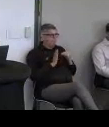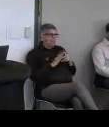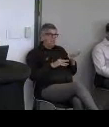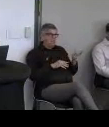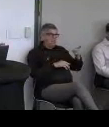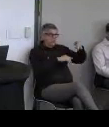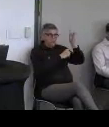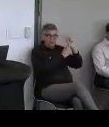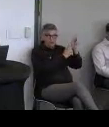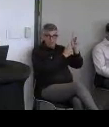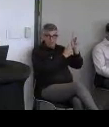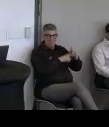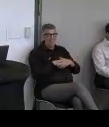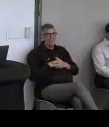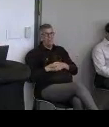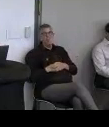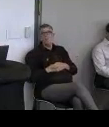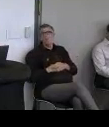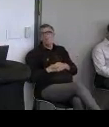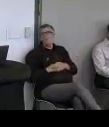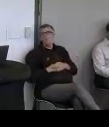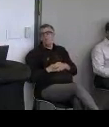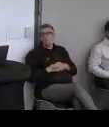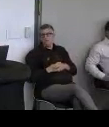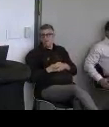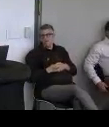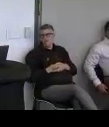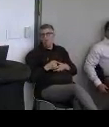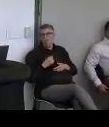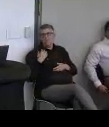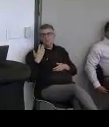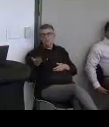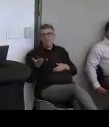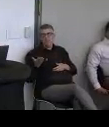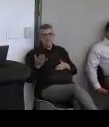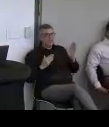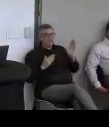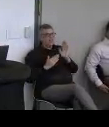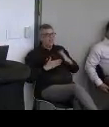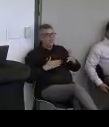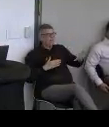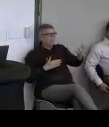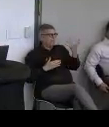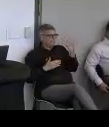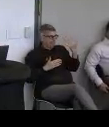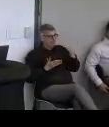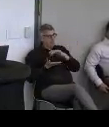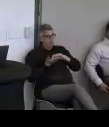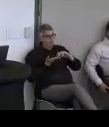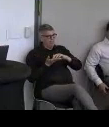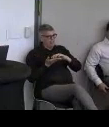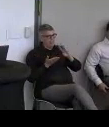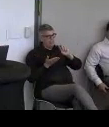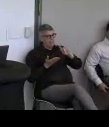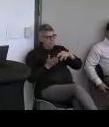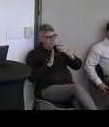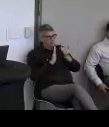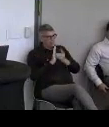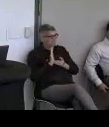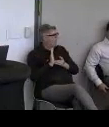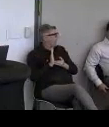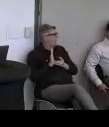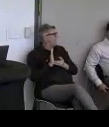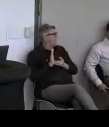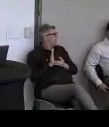I'm giving you my top 5. We didn't even talk about Braille. Top 5 tactile map design tips: design to the size of a